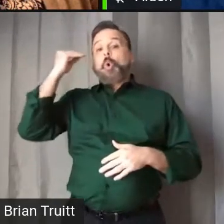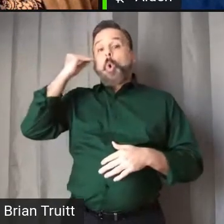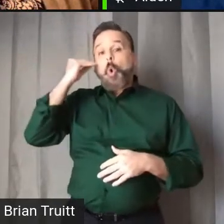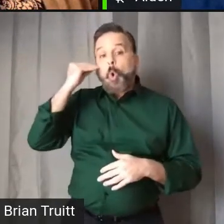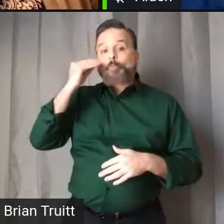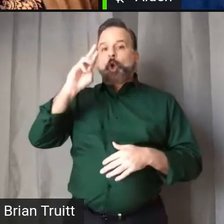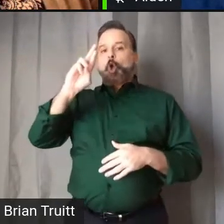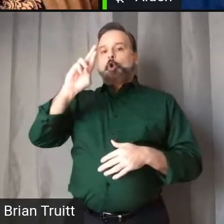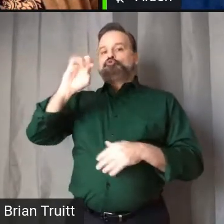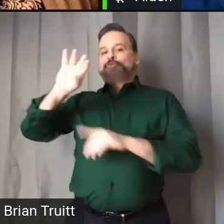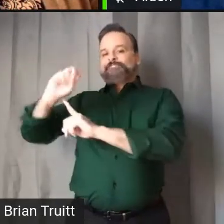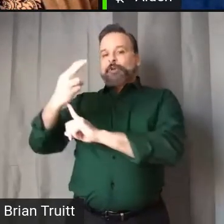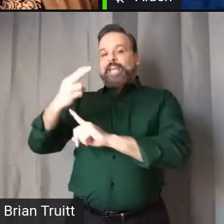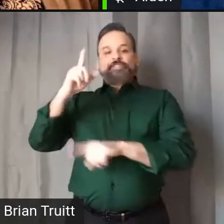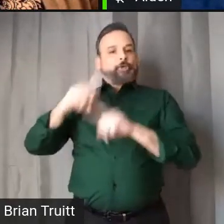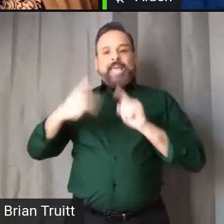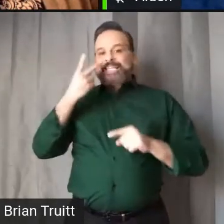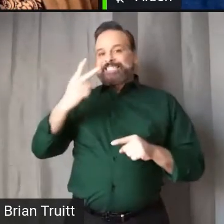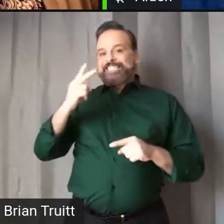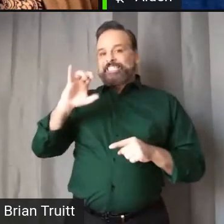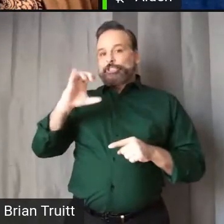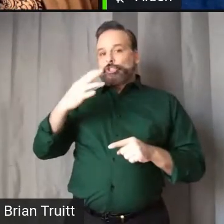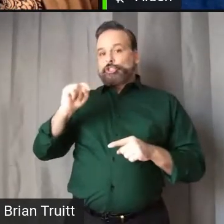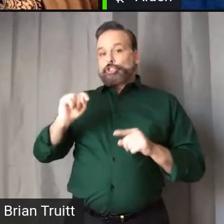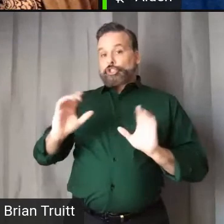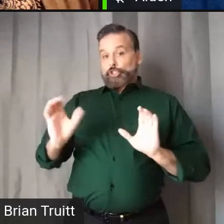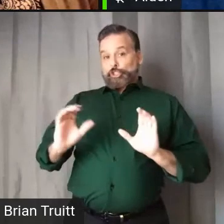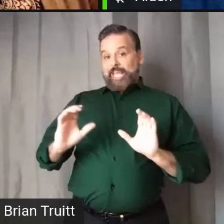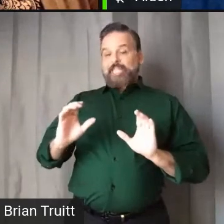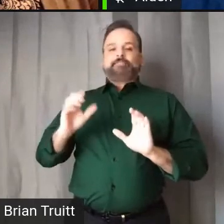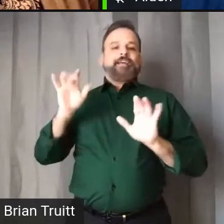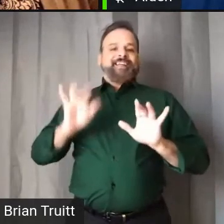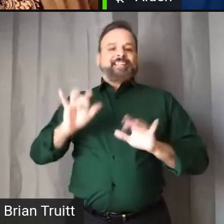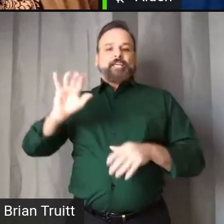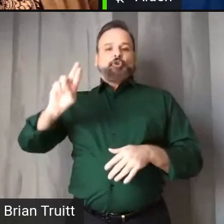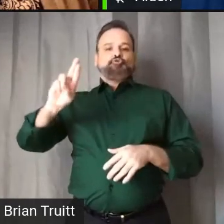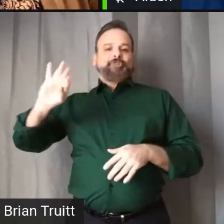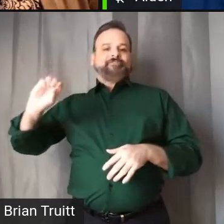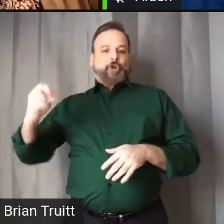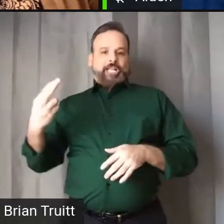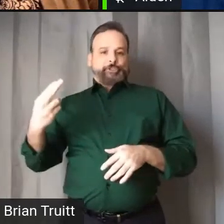that you can enter questions for us at the end. So yeah, if you can just refresh your pages at the end.